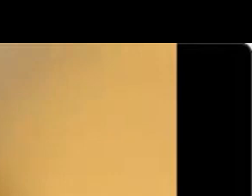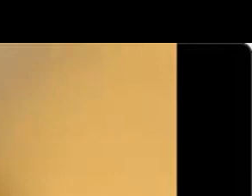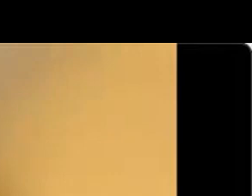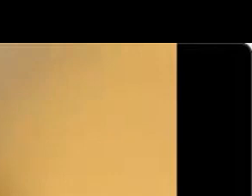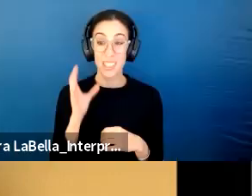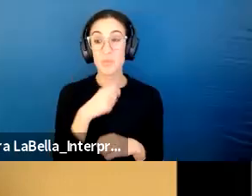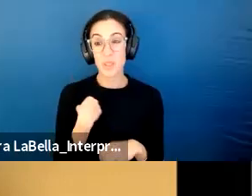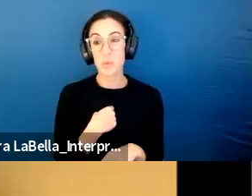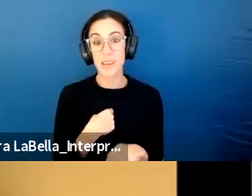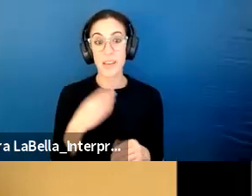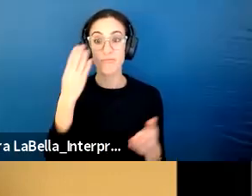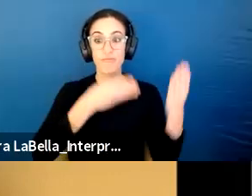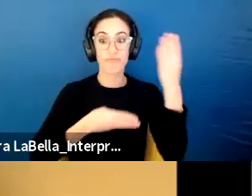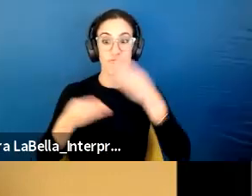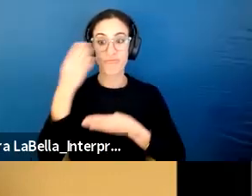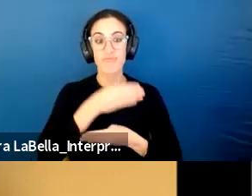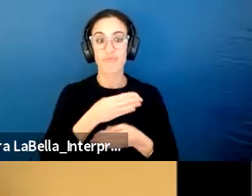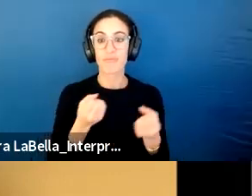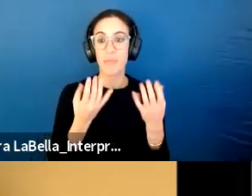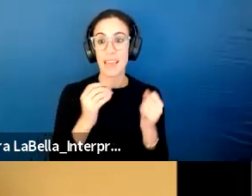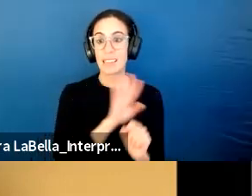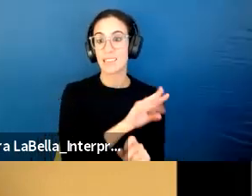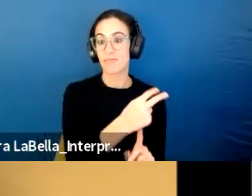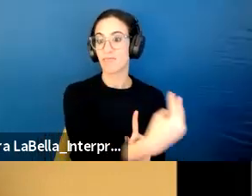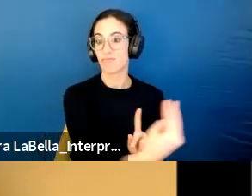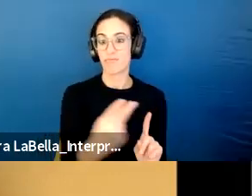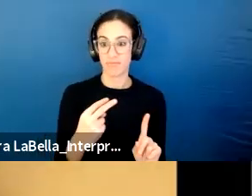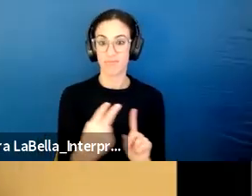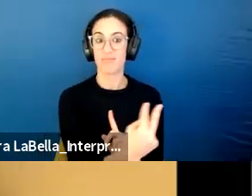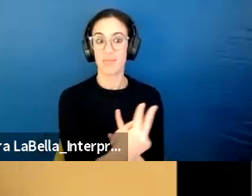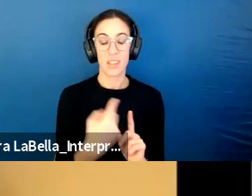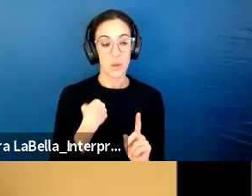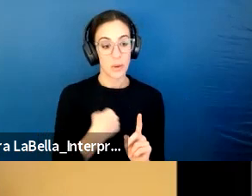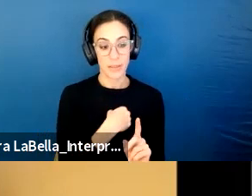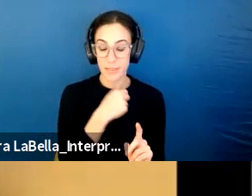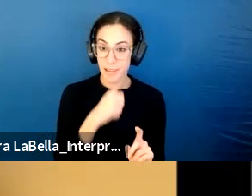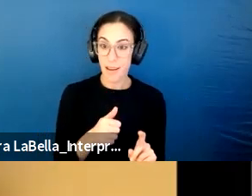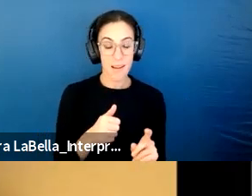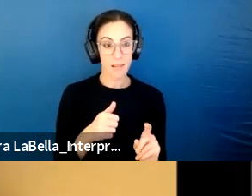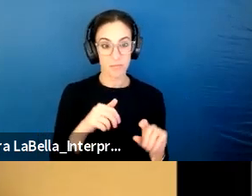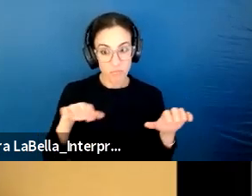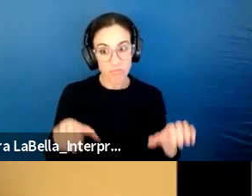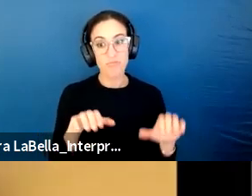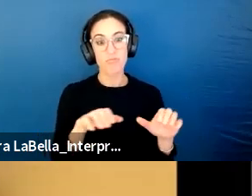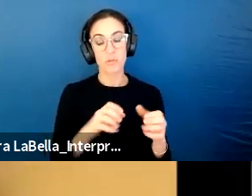not anticipated the impact of our actions on Vermont's most vulnerable or marginalized